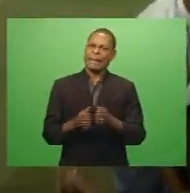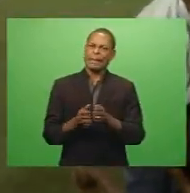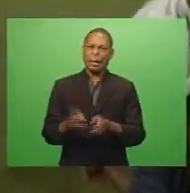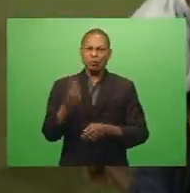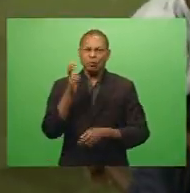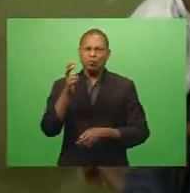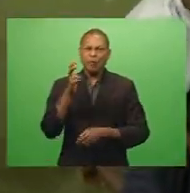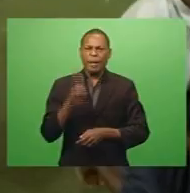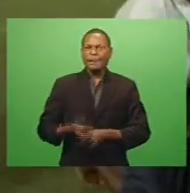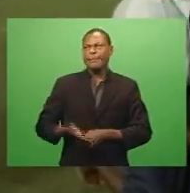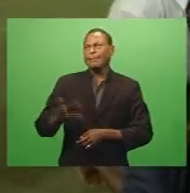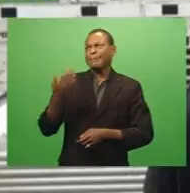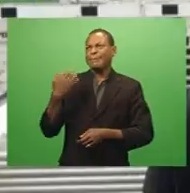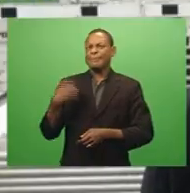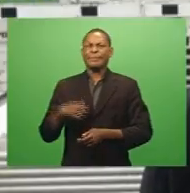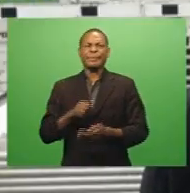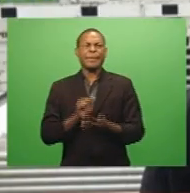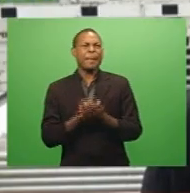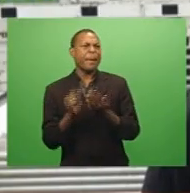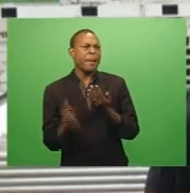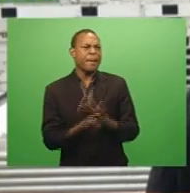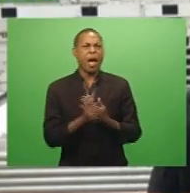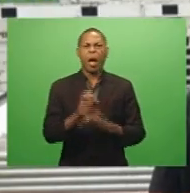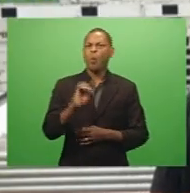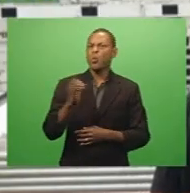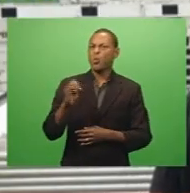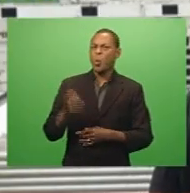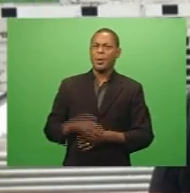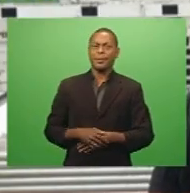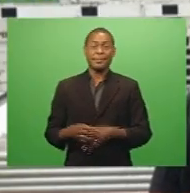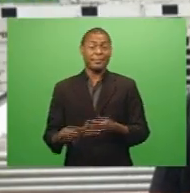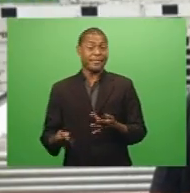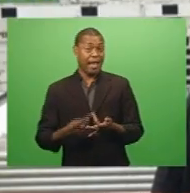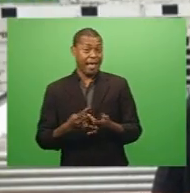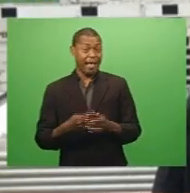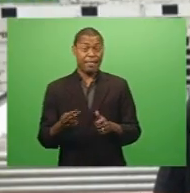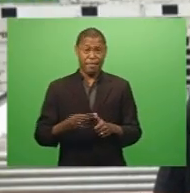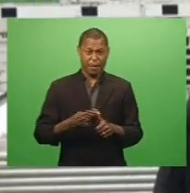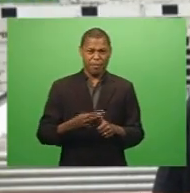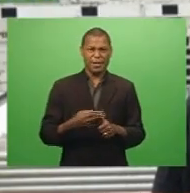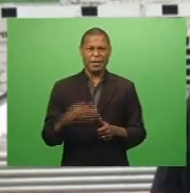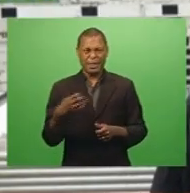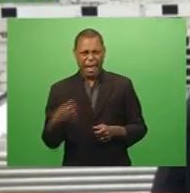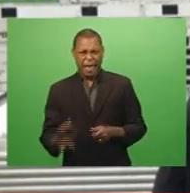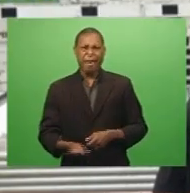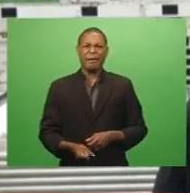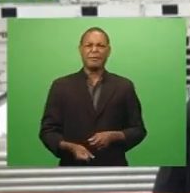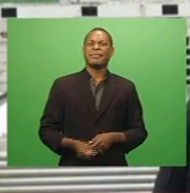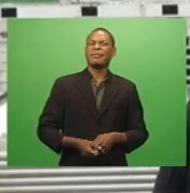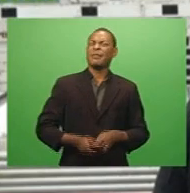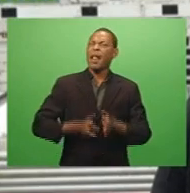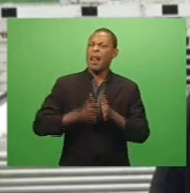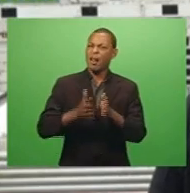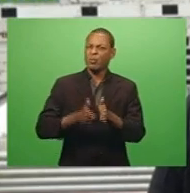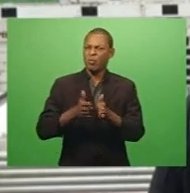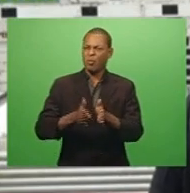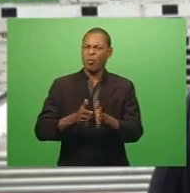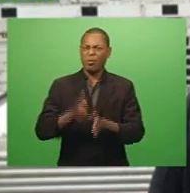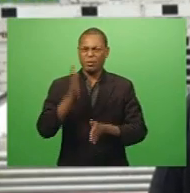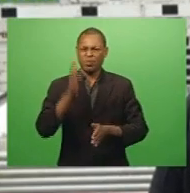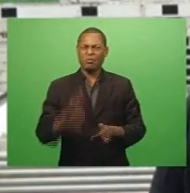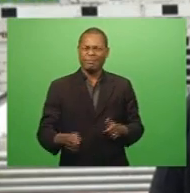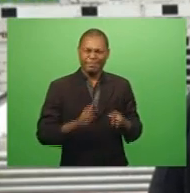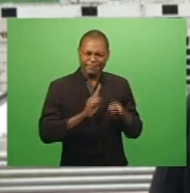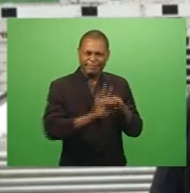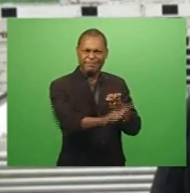about September and October time. Other favorites in the senior 100 meters are Natambua High School sprinter Josevata Rasoi and Suva